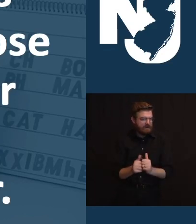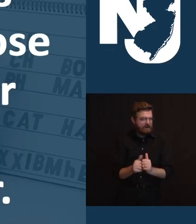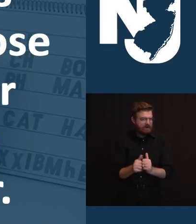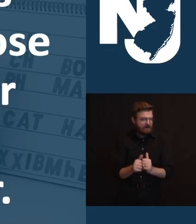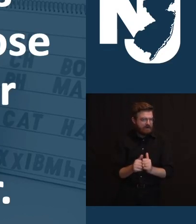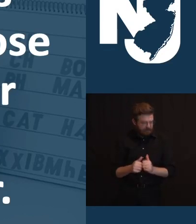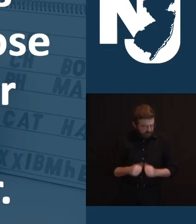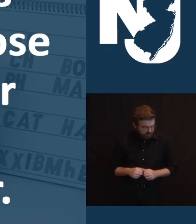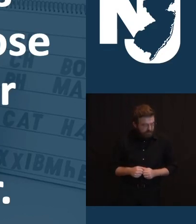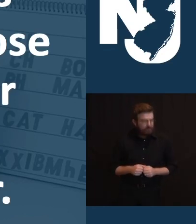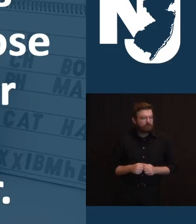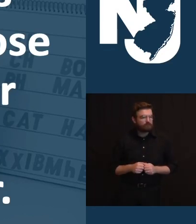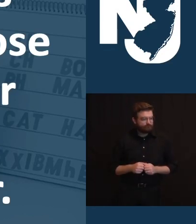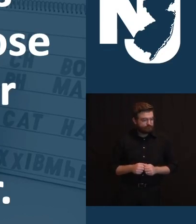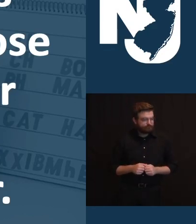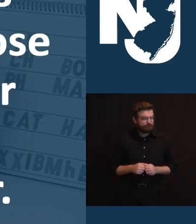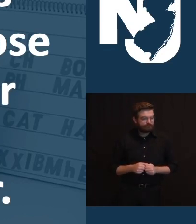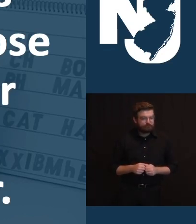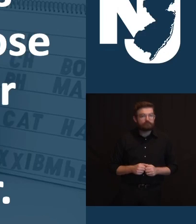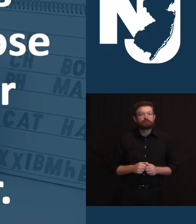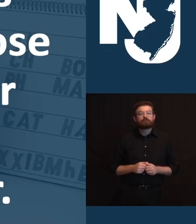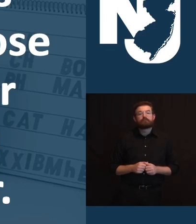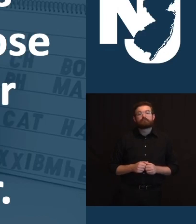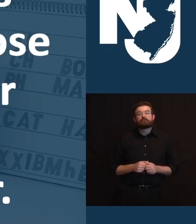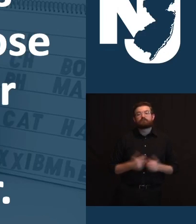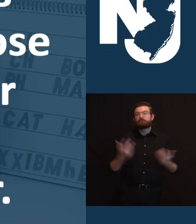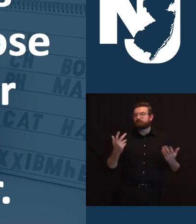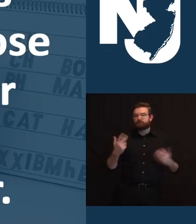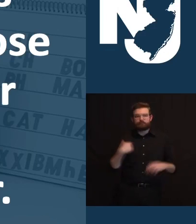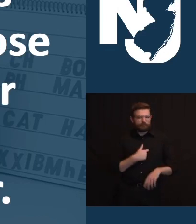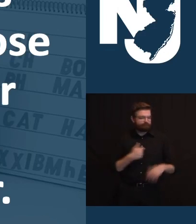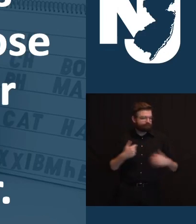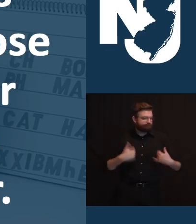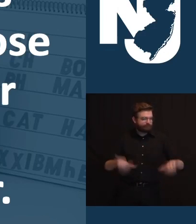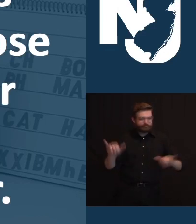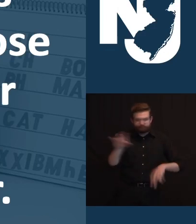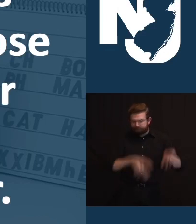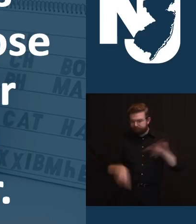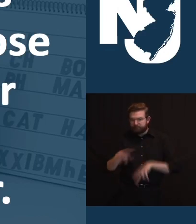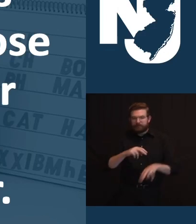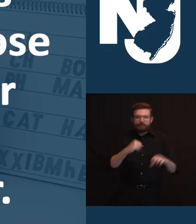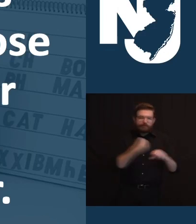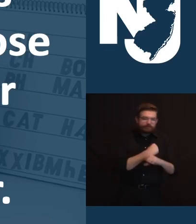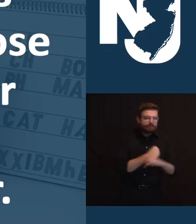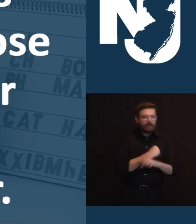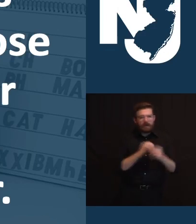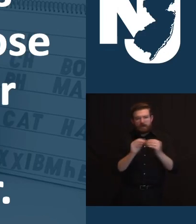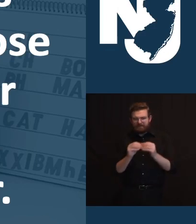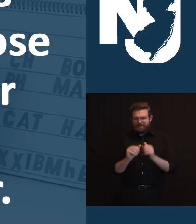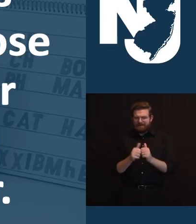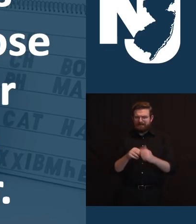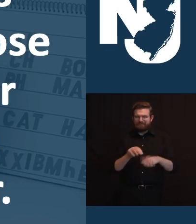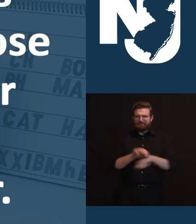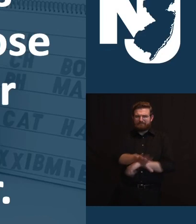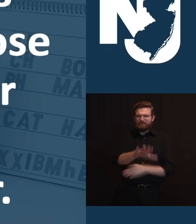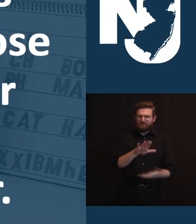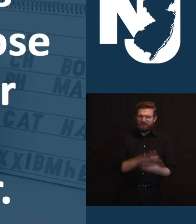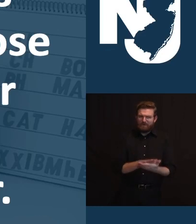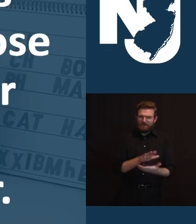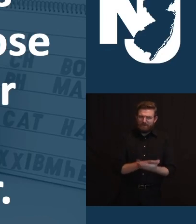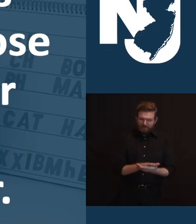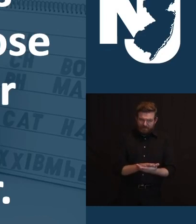ground and how they may impact schools' plans broadly, and we will make changes in real time if needed. Again, Kevin